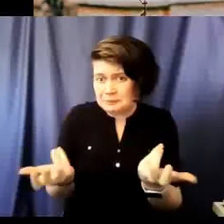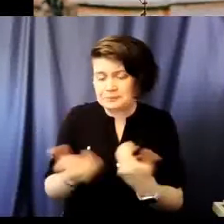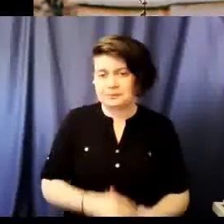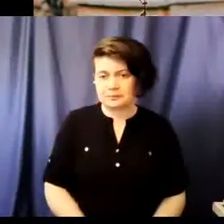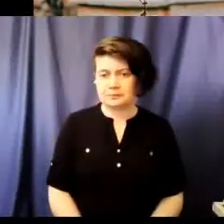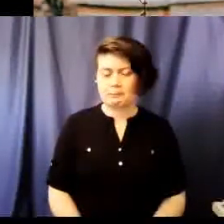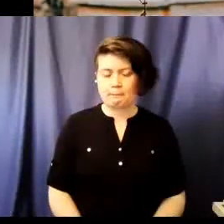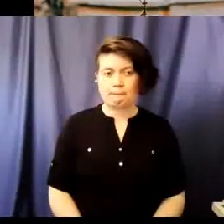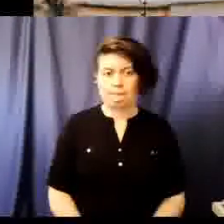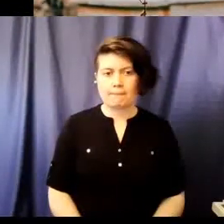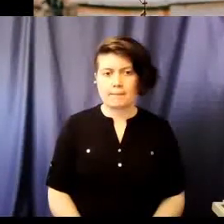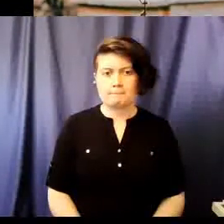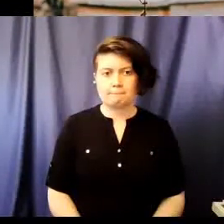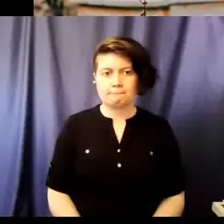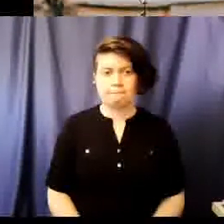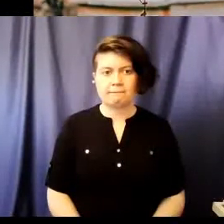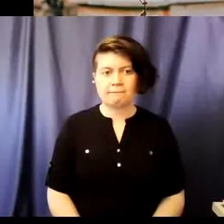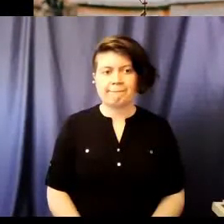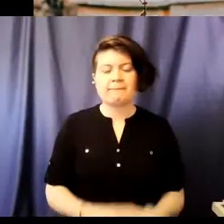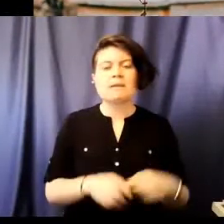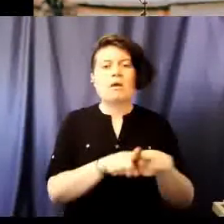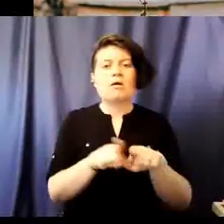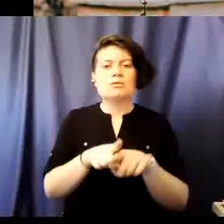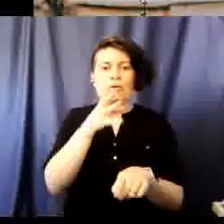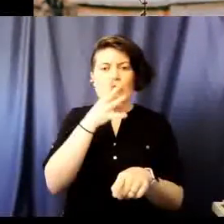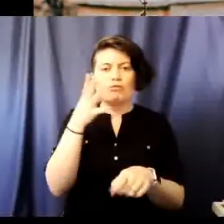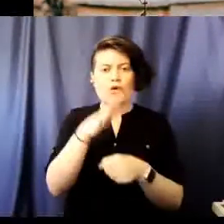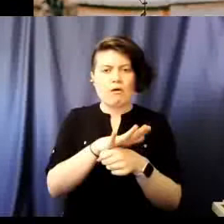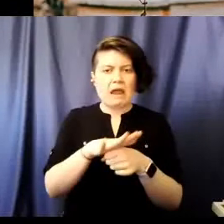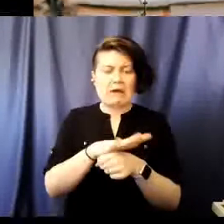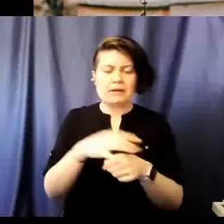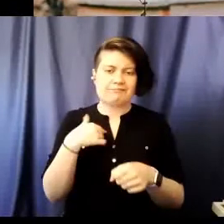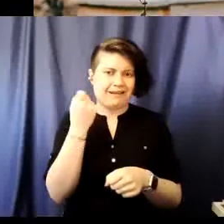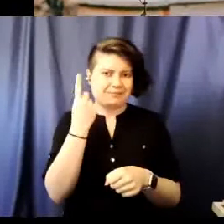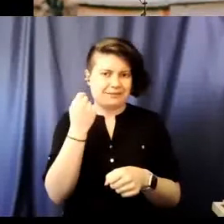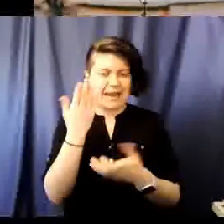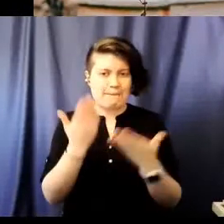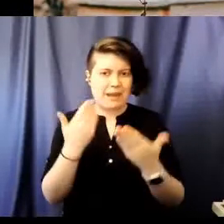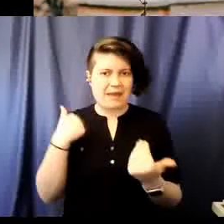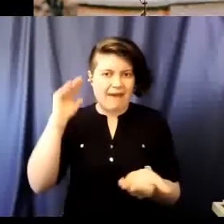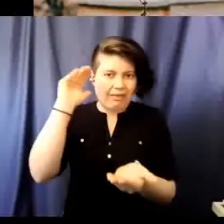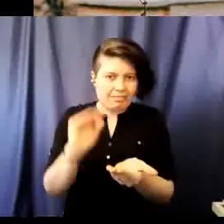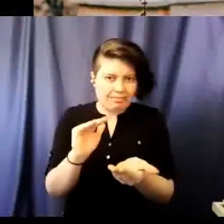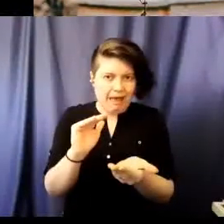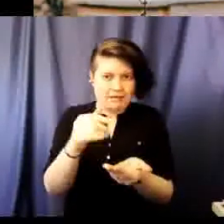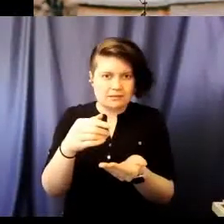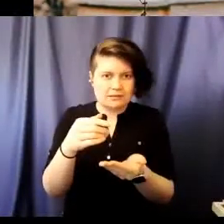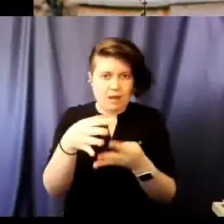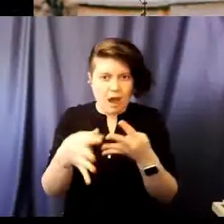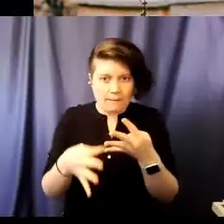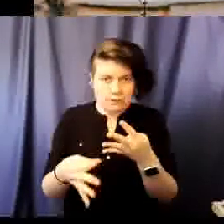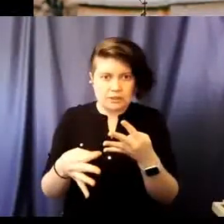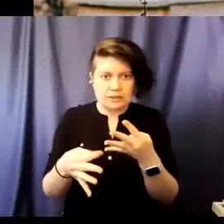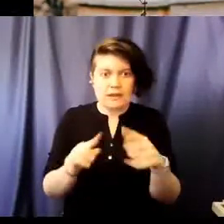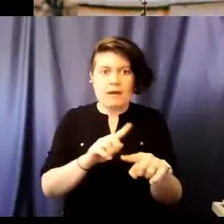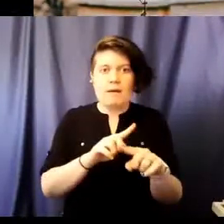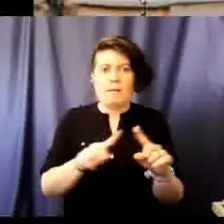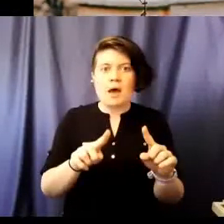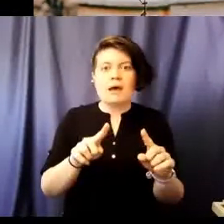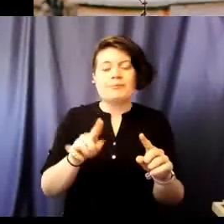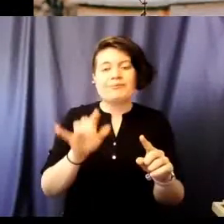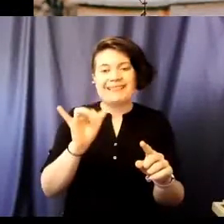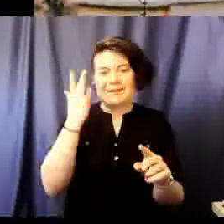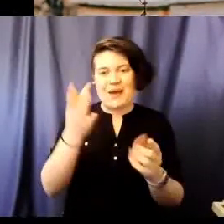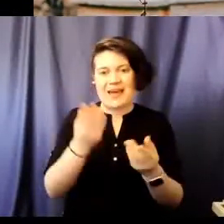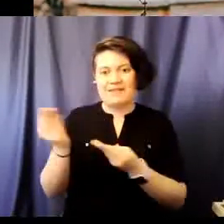And I want to acknowledge that in rural areas, there might be less of these places, but that is where it's the co-facilitator's roles to be